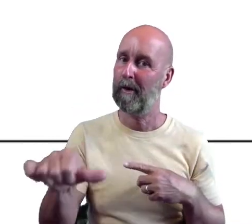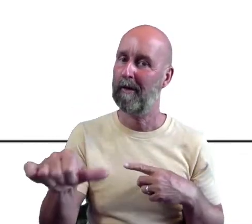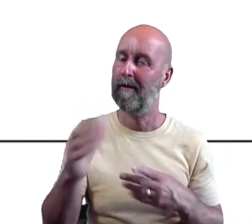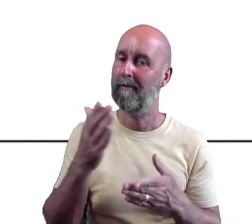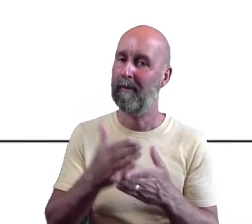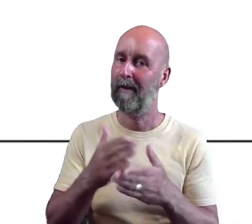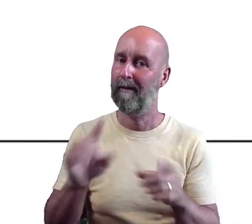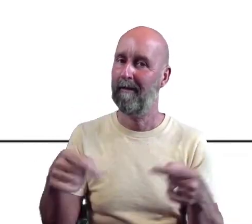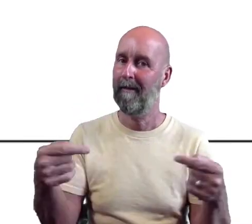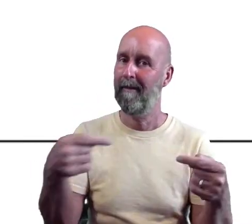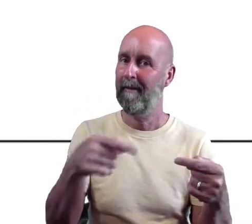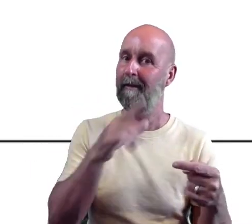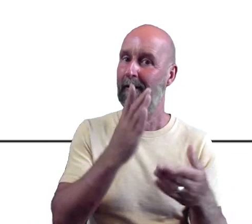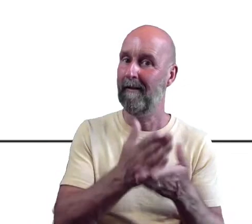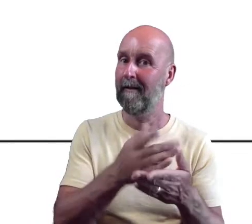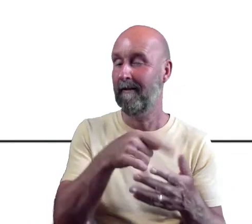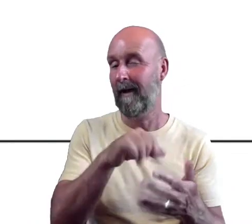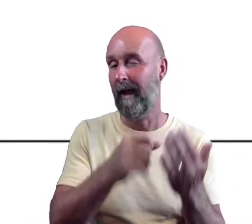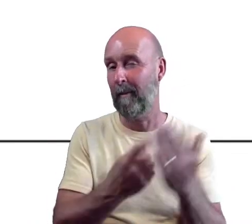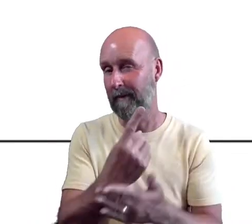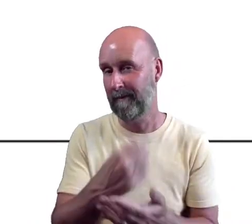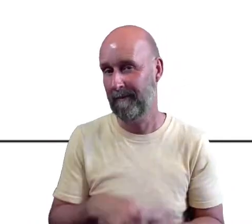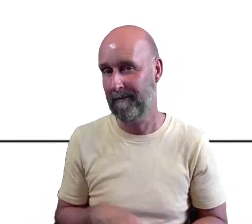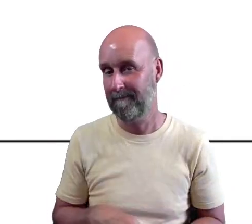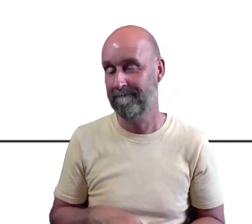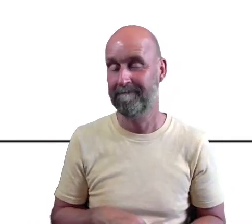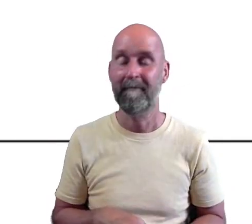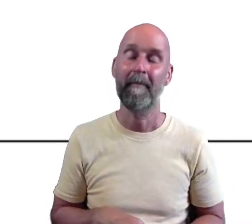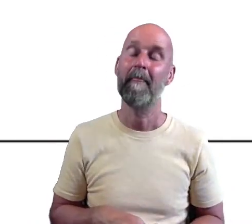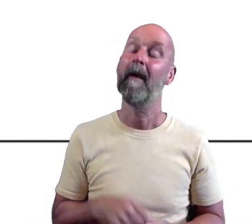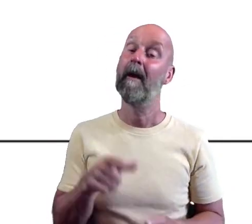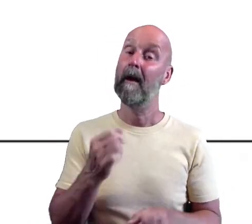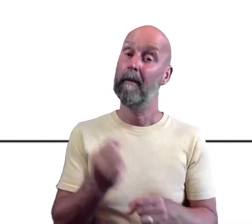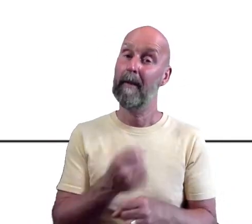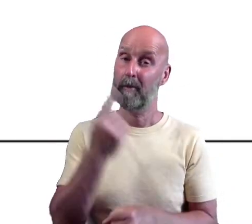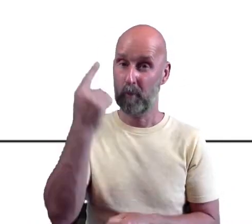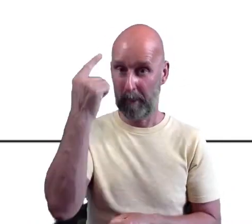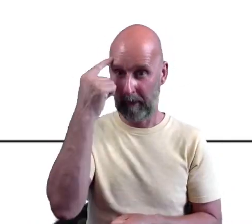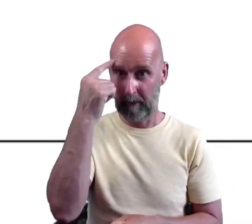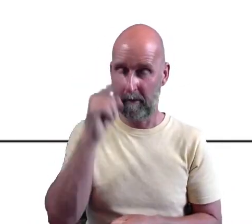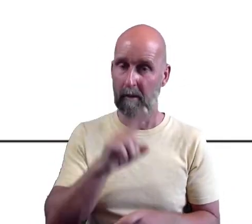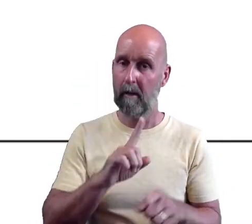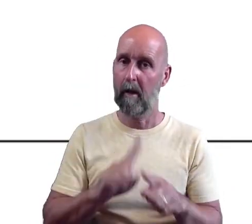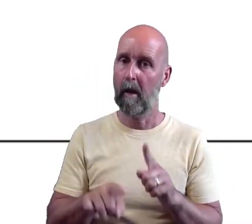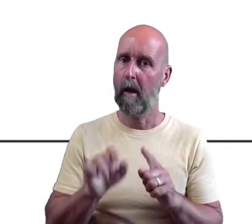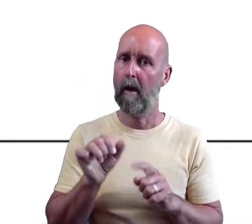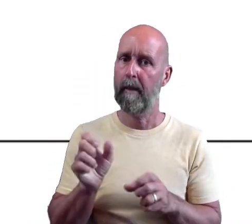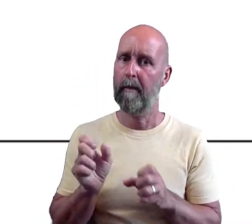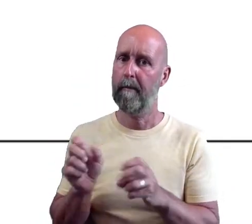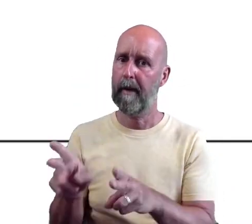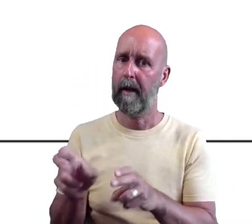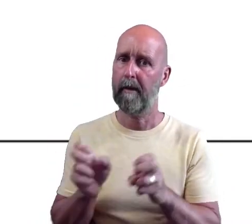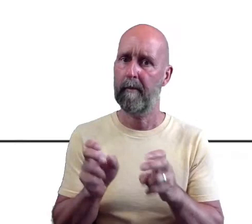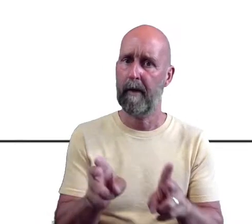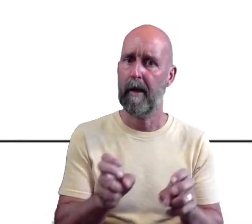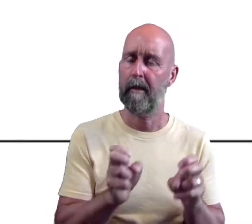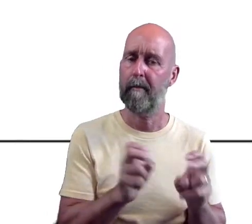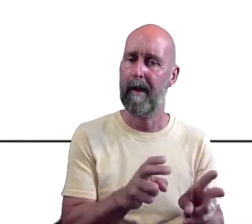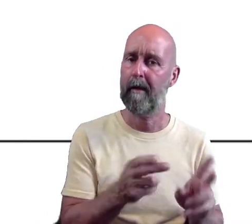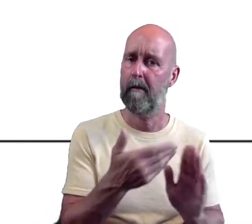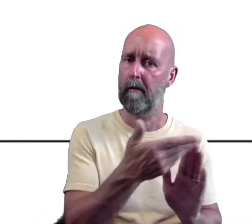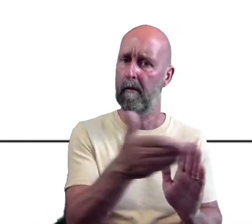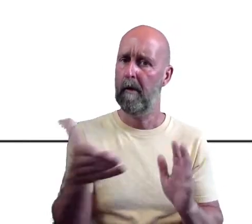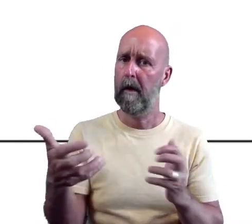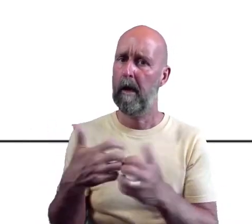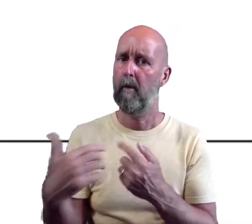to this role. And in doing this, it starts to make you think about all the other different paths that you could take, all the wider things that influence how you